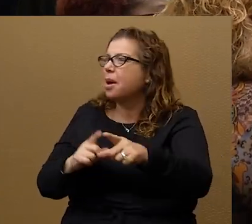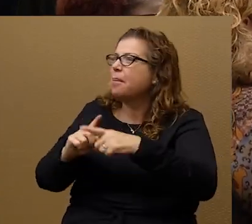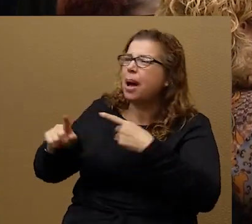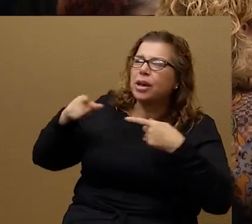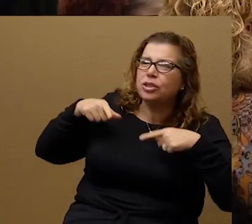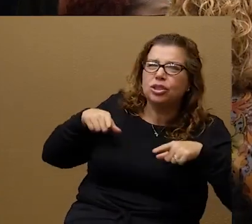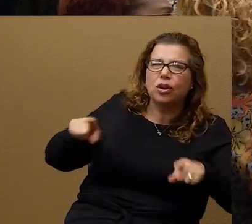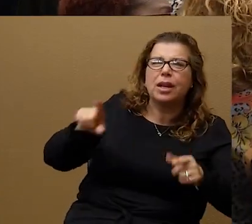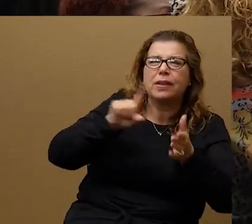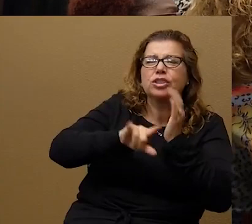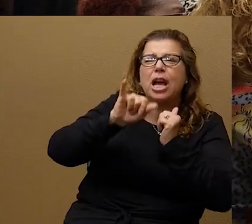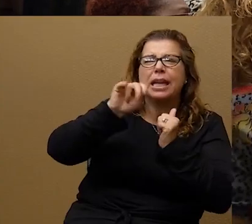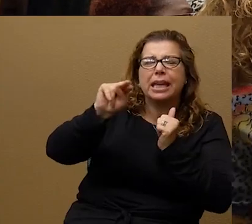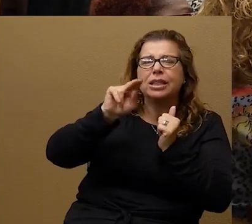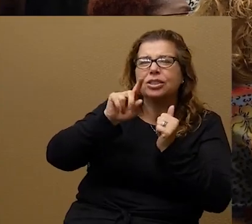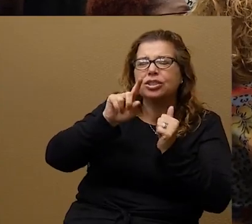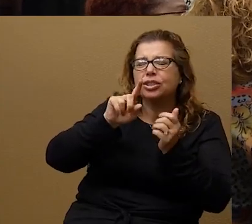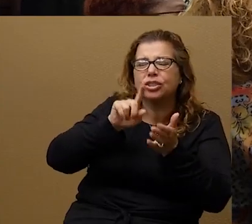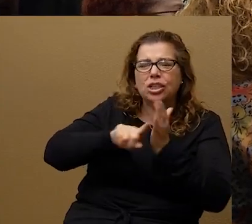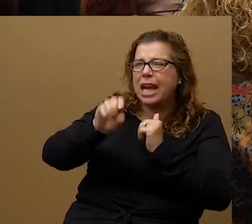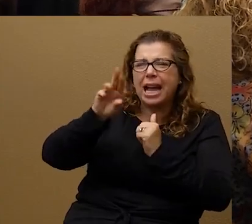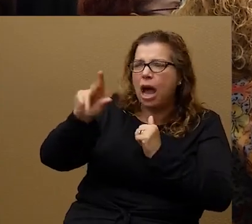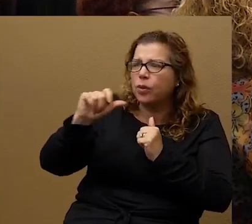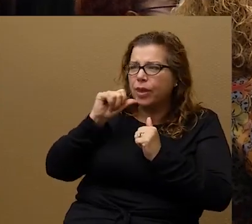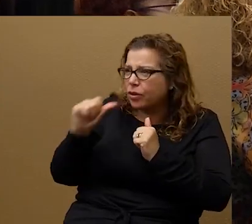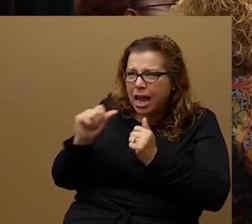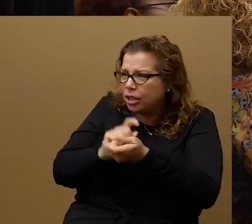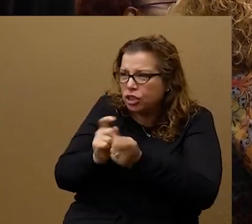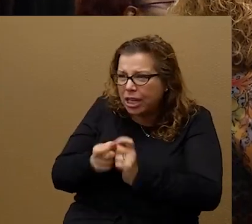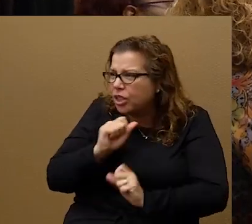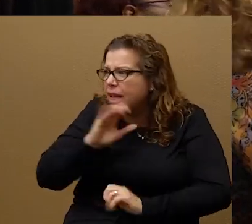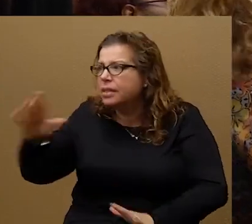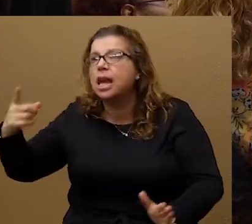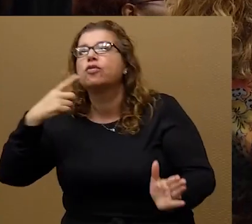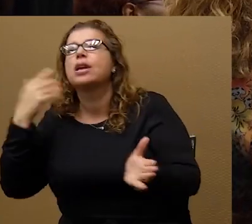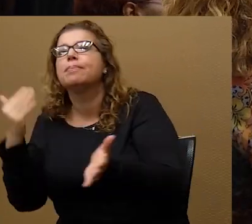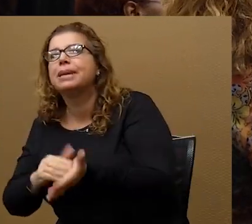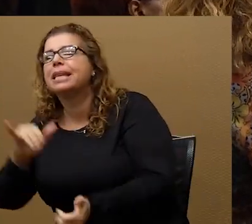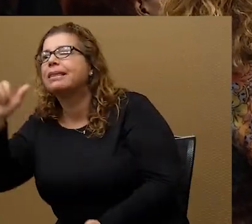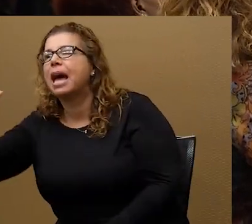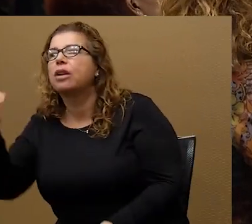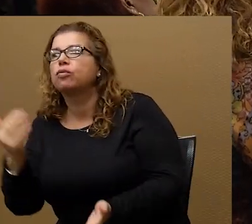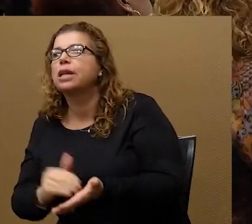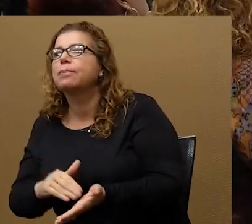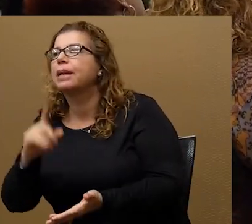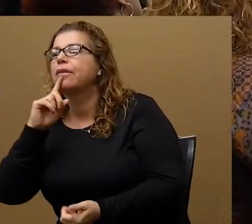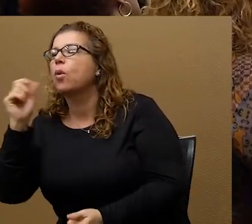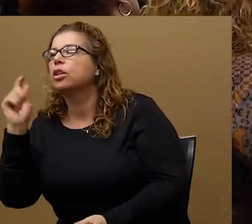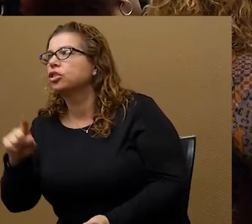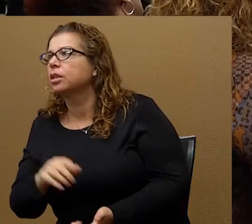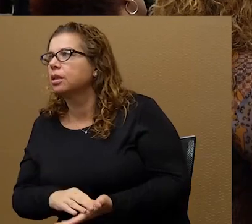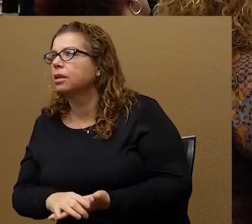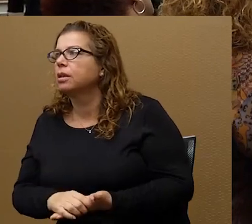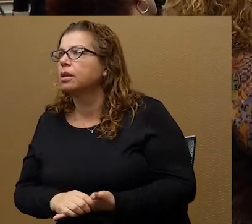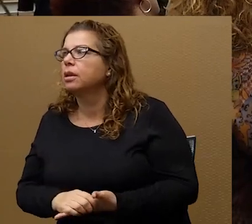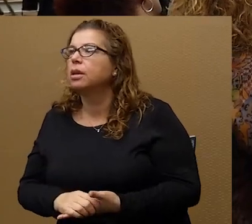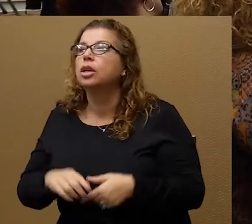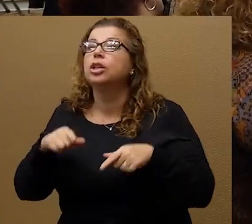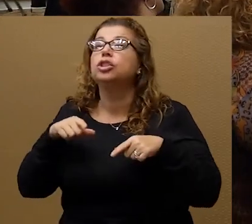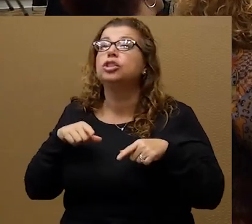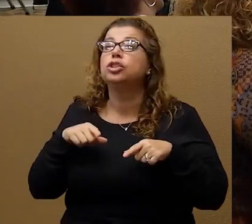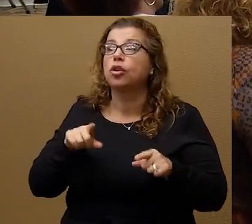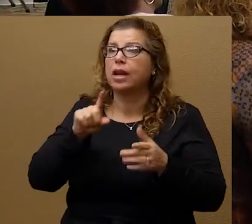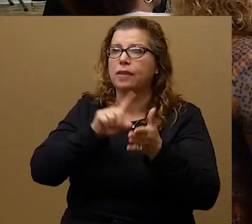teaching them anything. No, you're not. Just for the attention. Repeat that, Sharon. Do you repeat? During the check-in, check-out, you're not